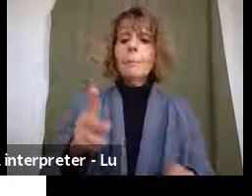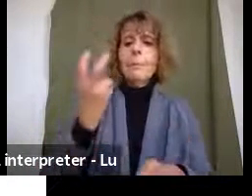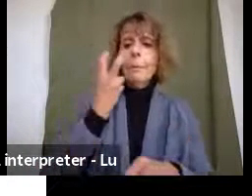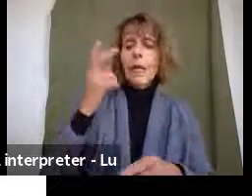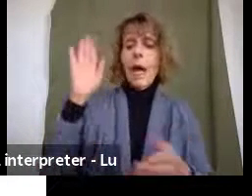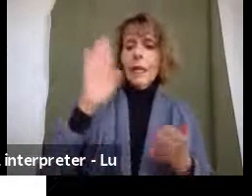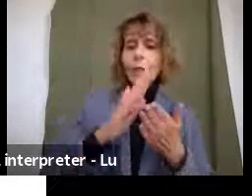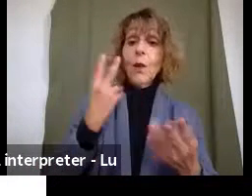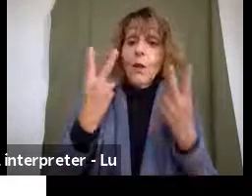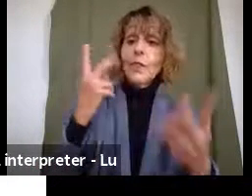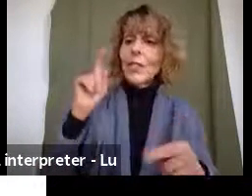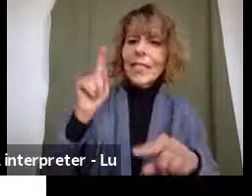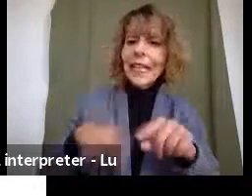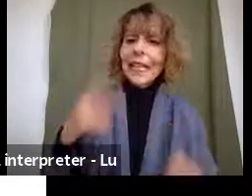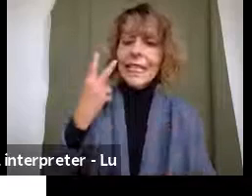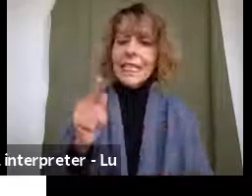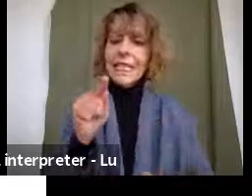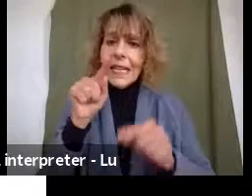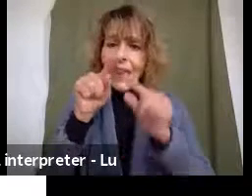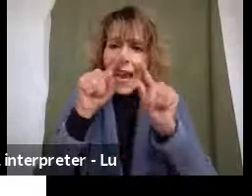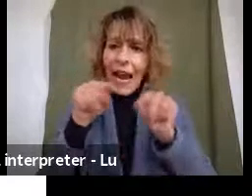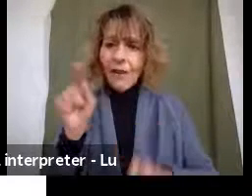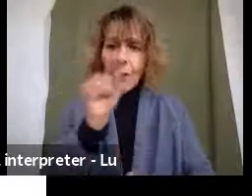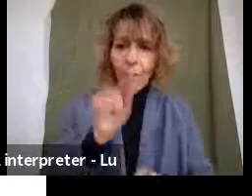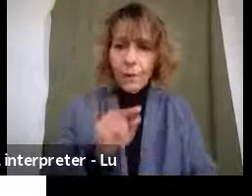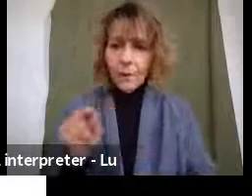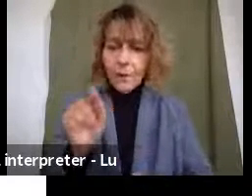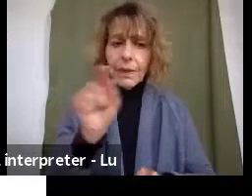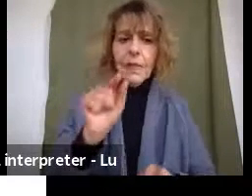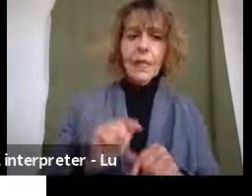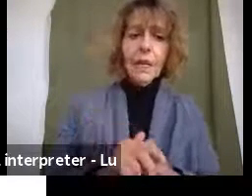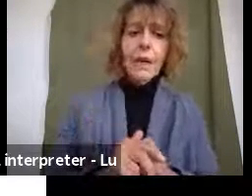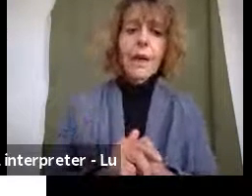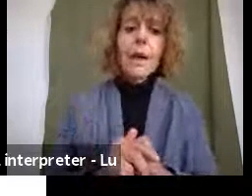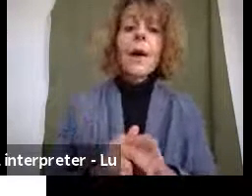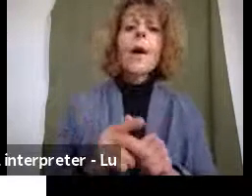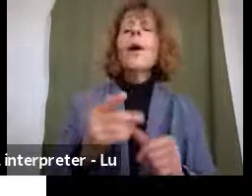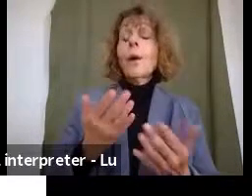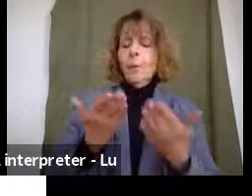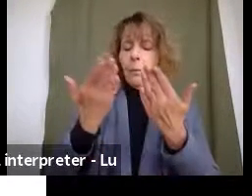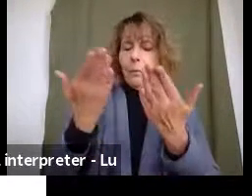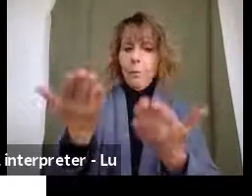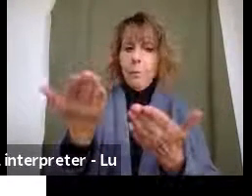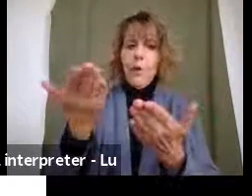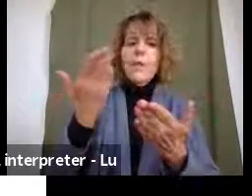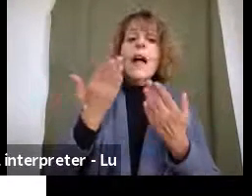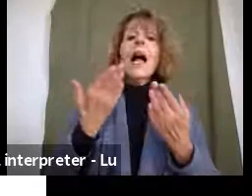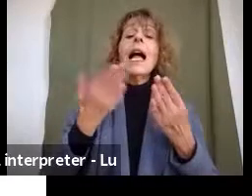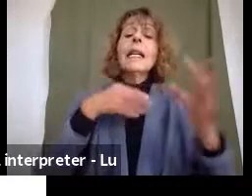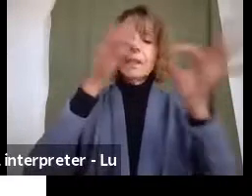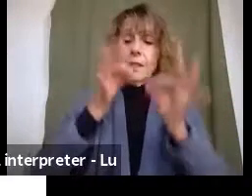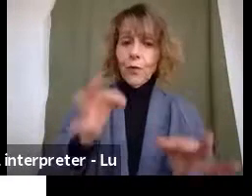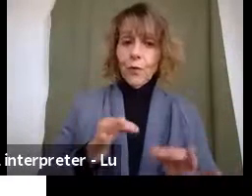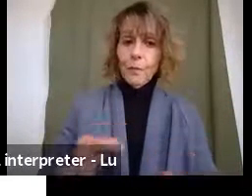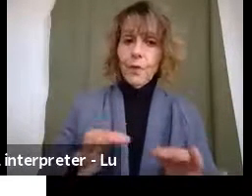descriptions for images and photos on your website. If it's important enough to put up, it's important enough to